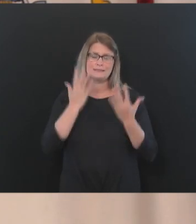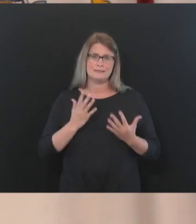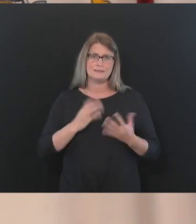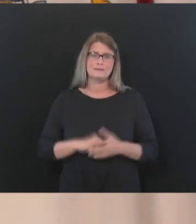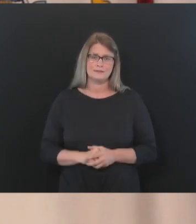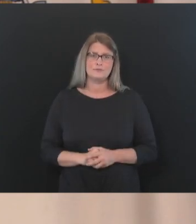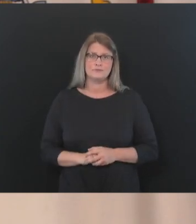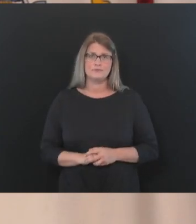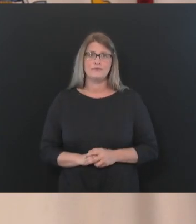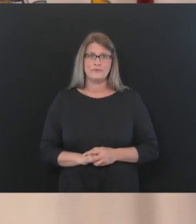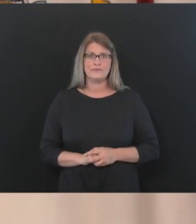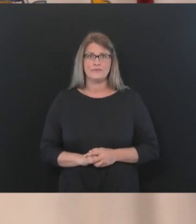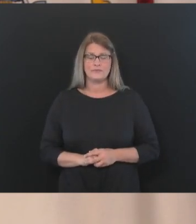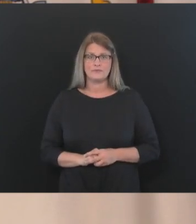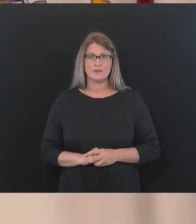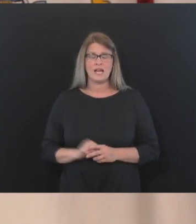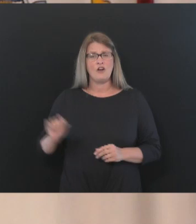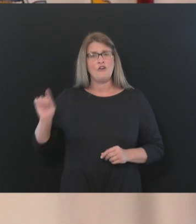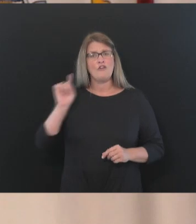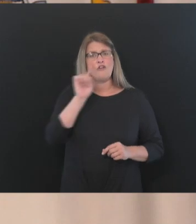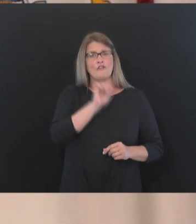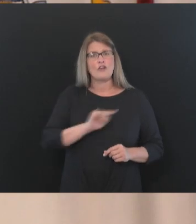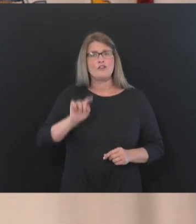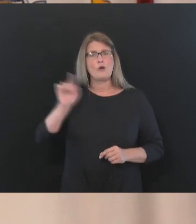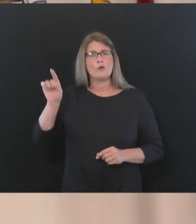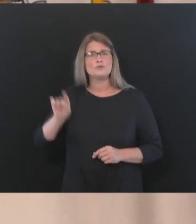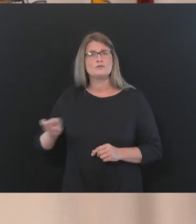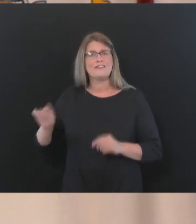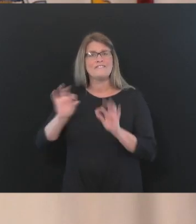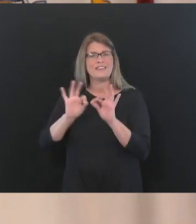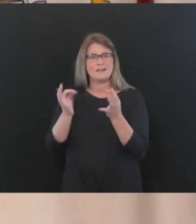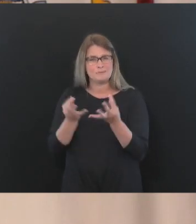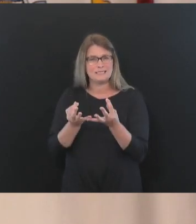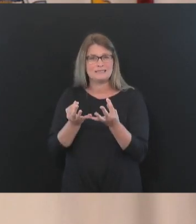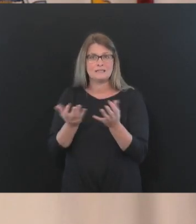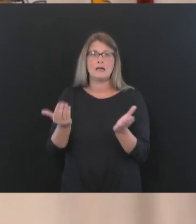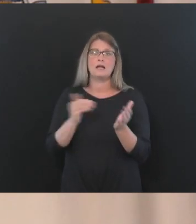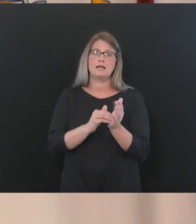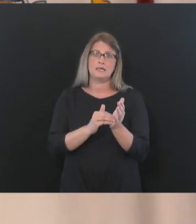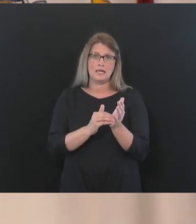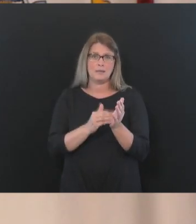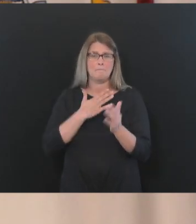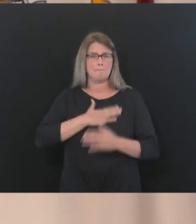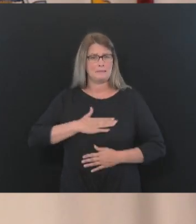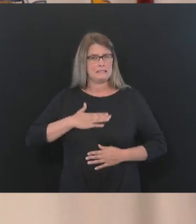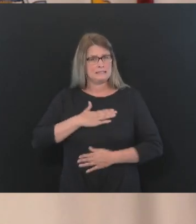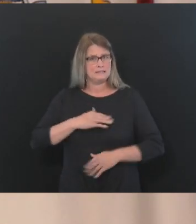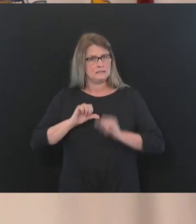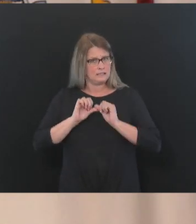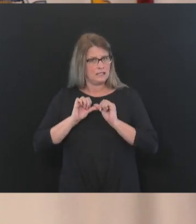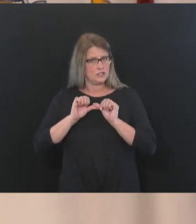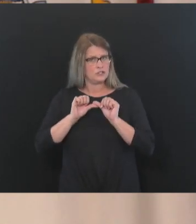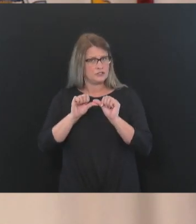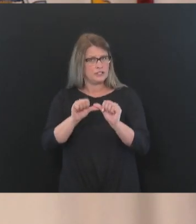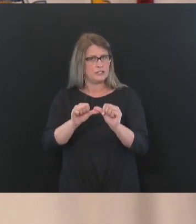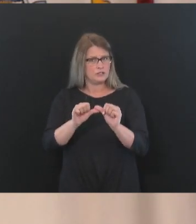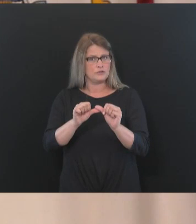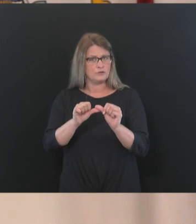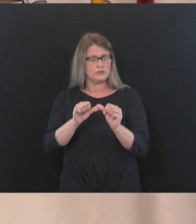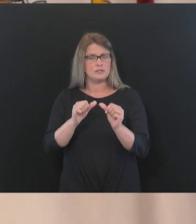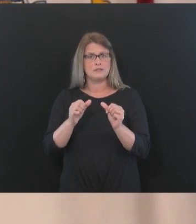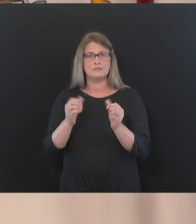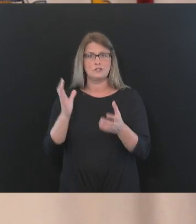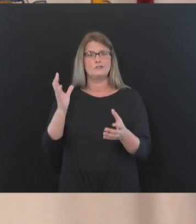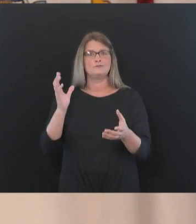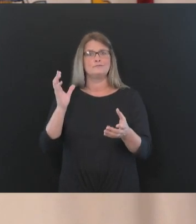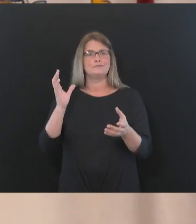So for those families and those individuals, I again ask all of us as West Virginians to join Kathy and